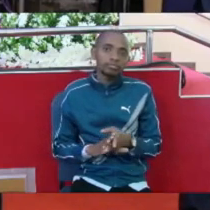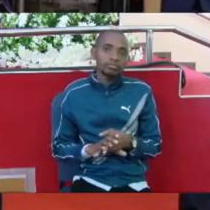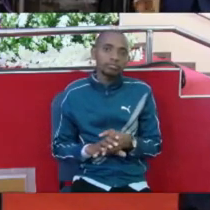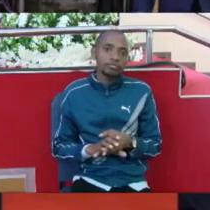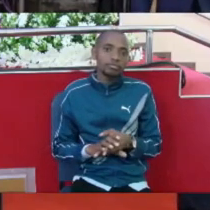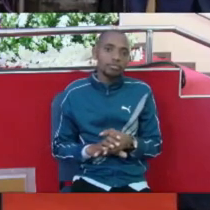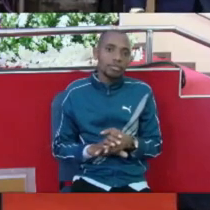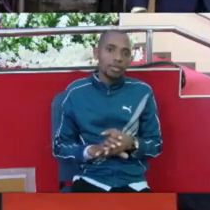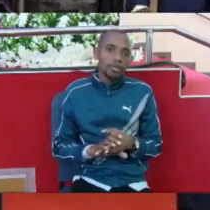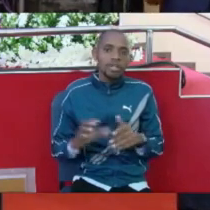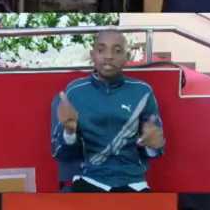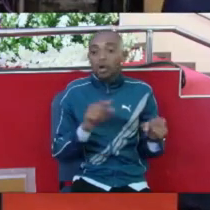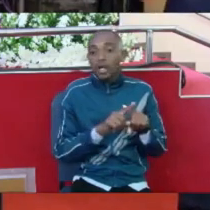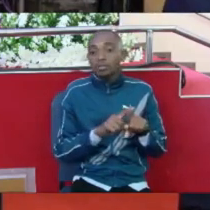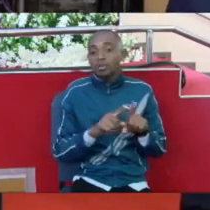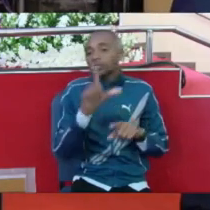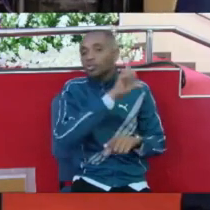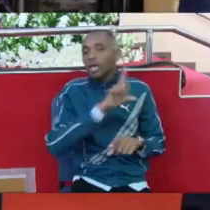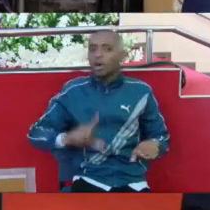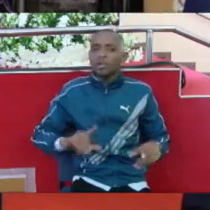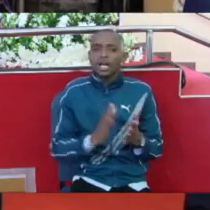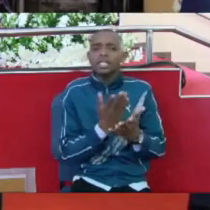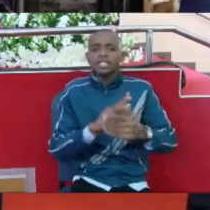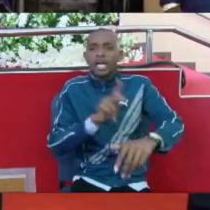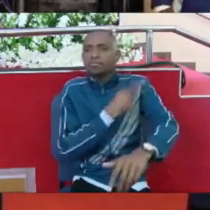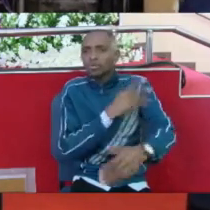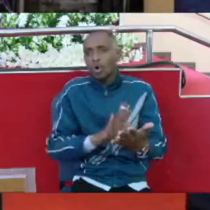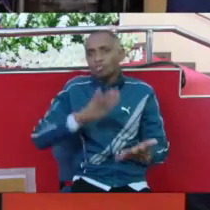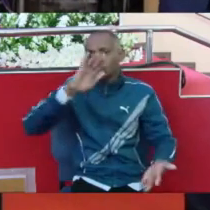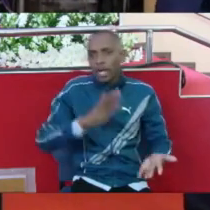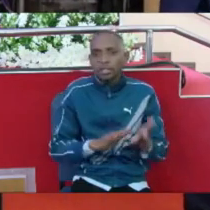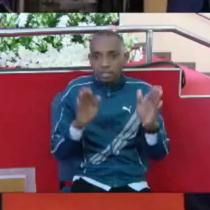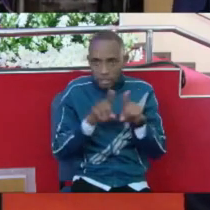As we hear the melodious psalms of praise and genuine heartfelt worship.